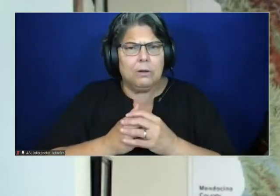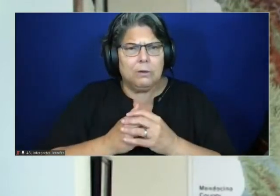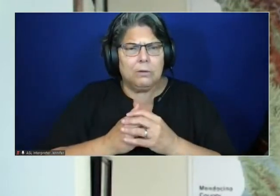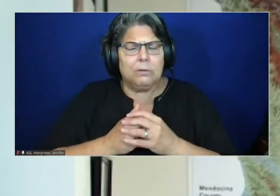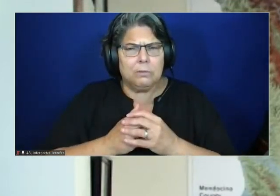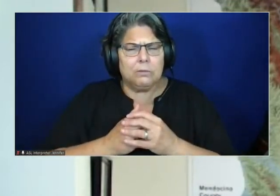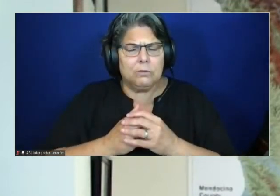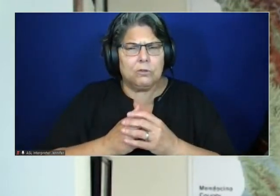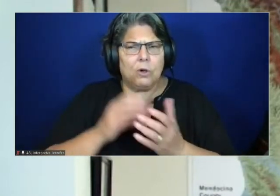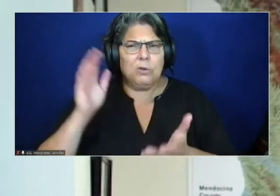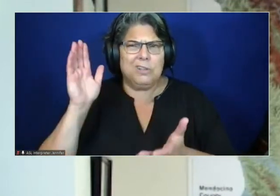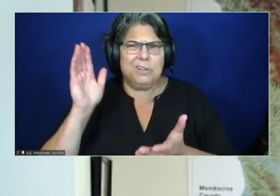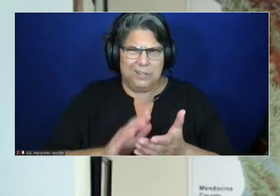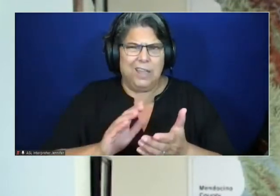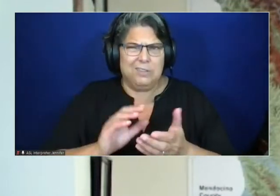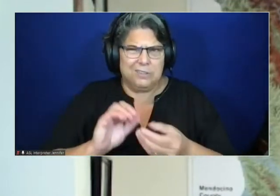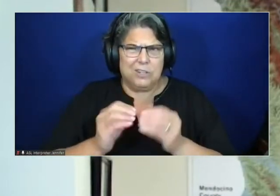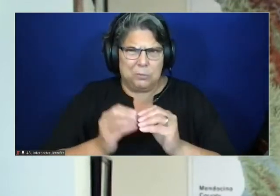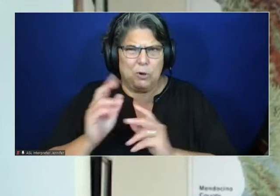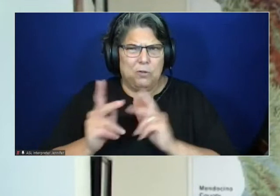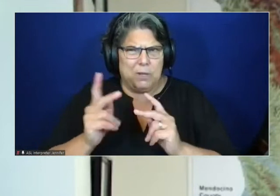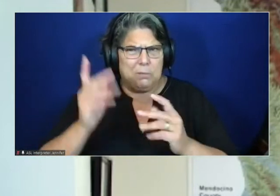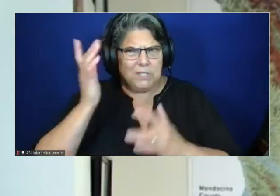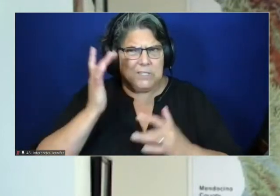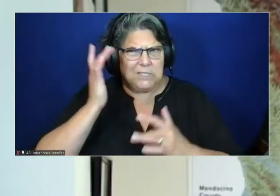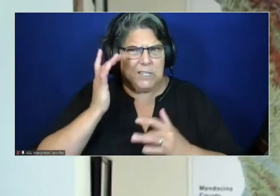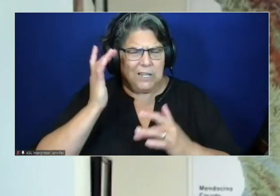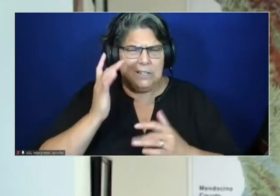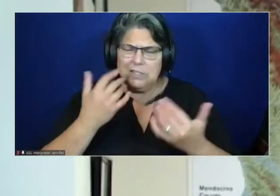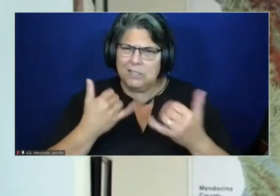fewer cases may account for